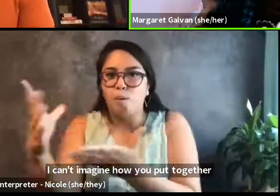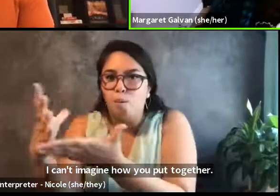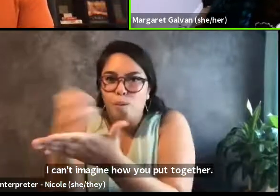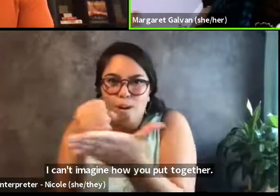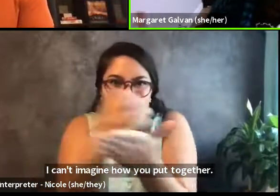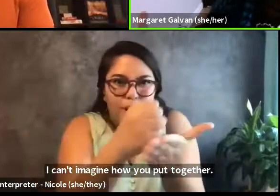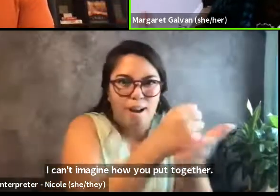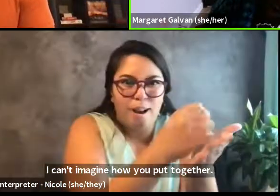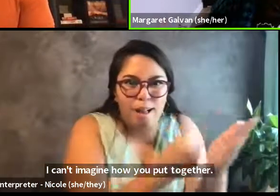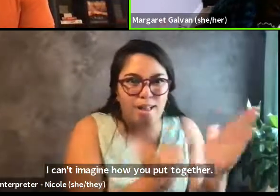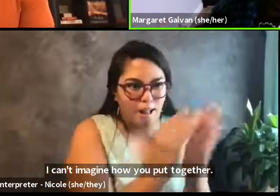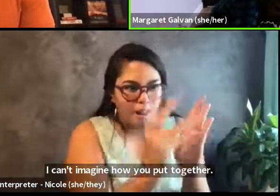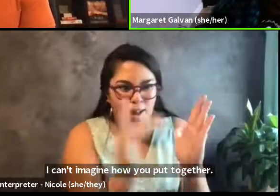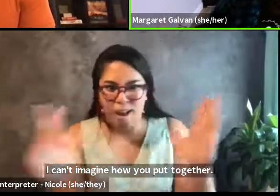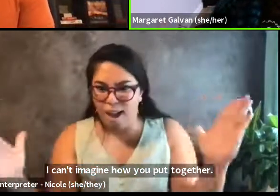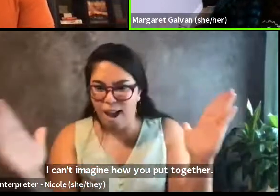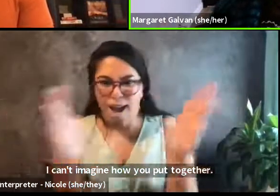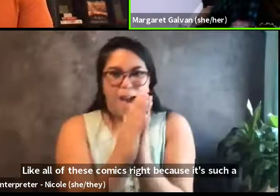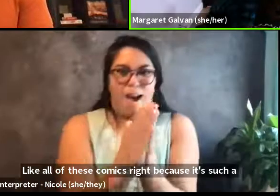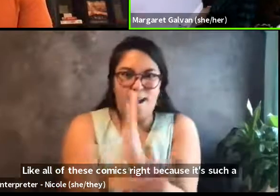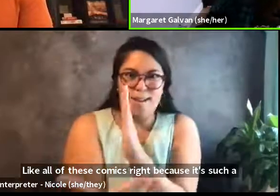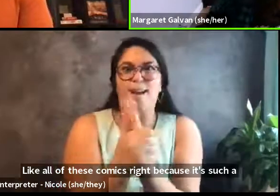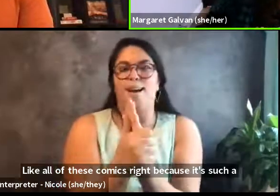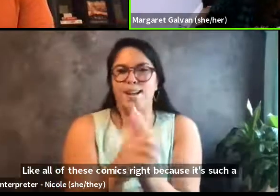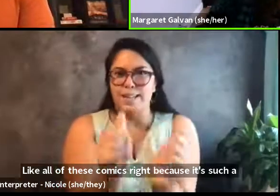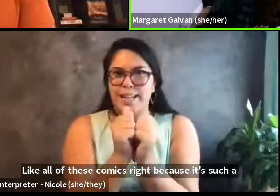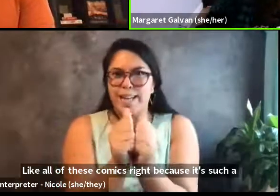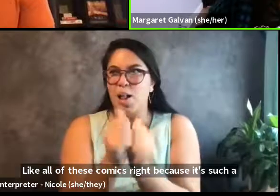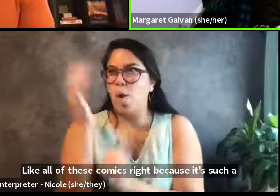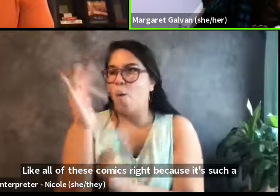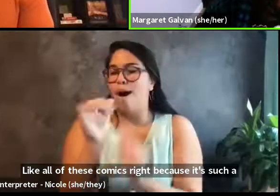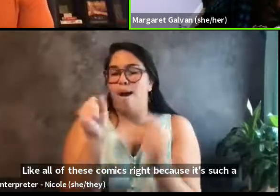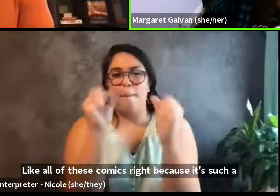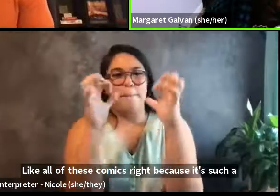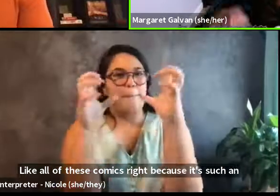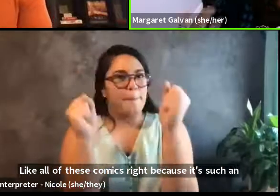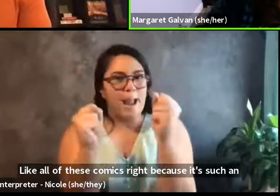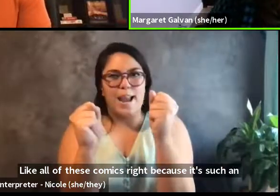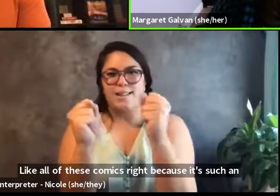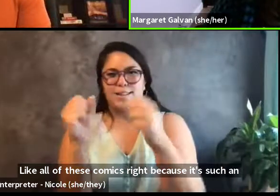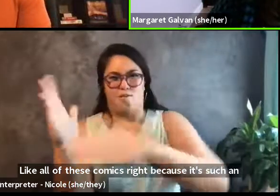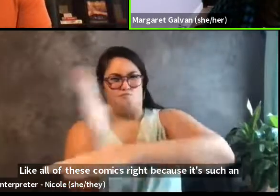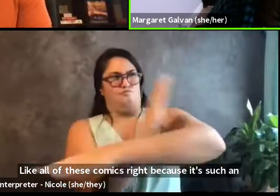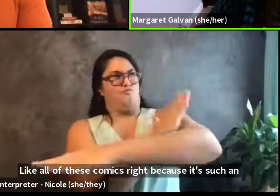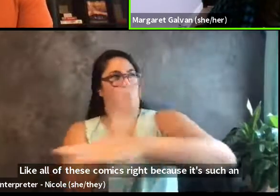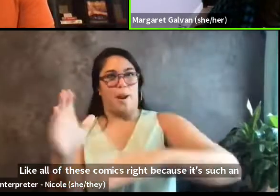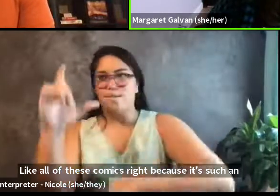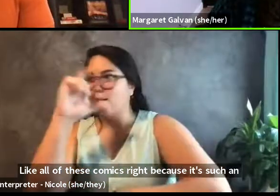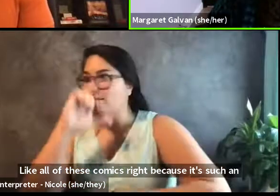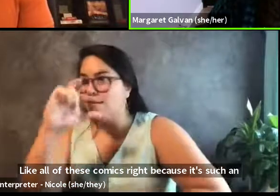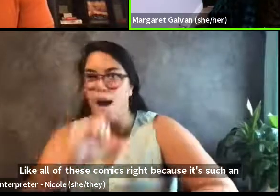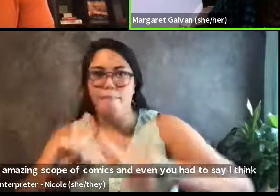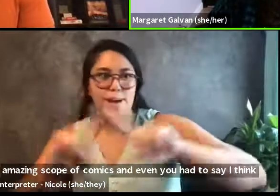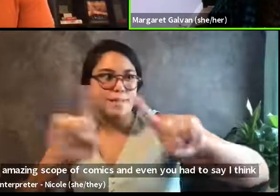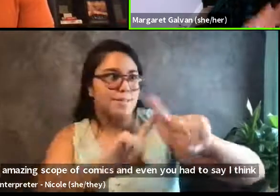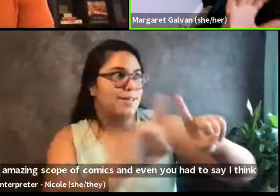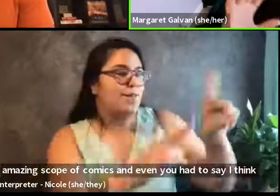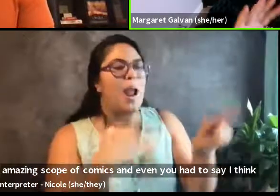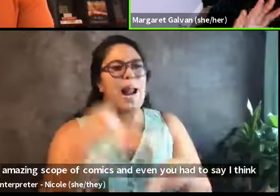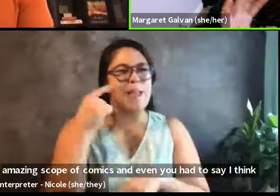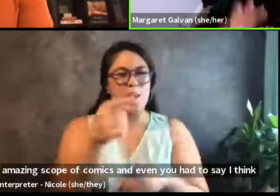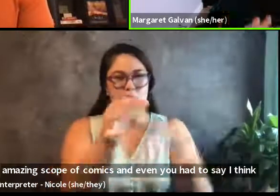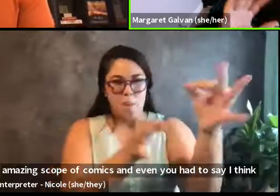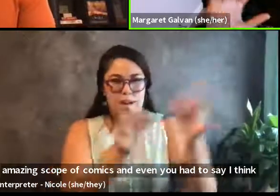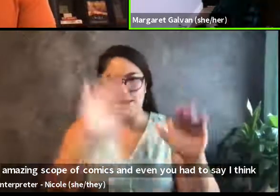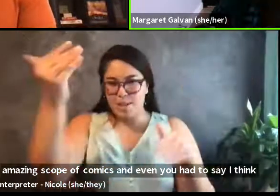like all of these comics, right. Cause it's such an amazing scope, um, of comics. And even you had to say, I think in the introduction, like I